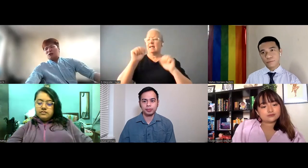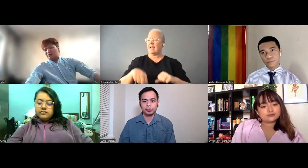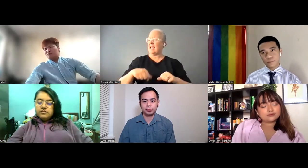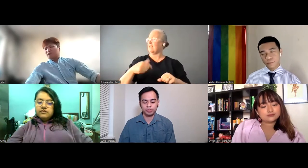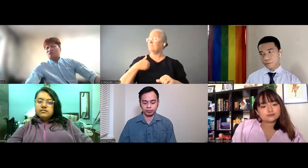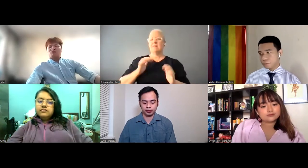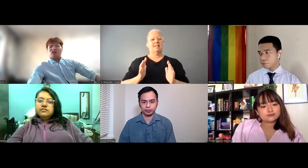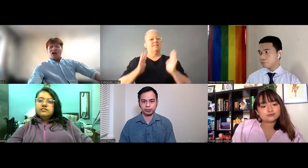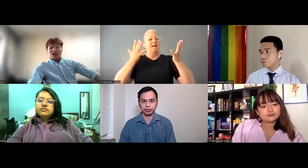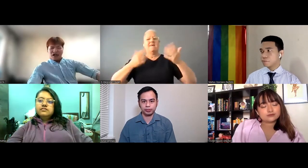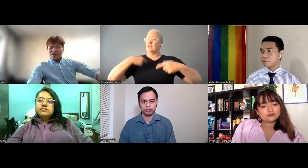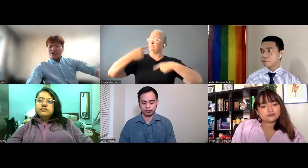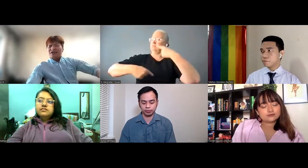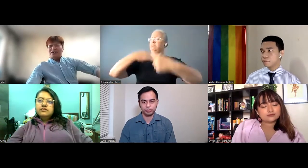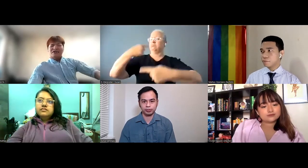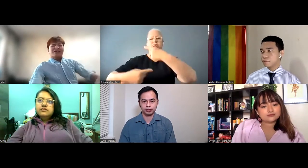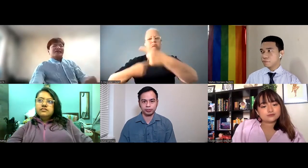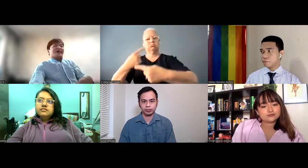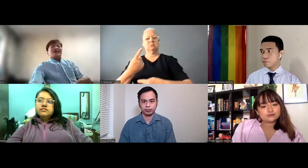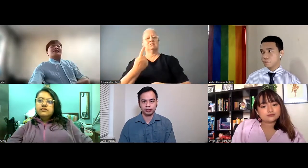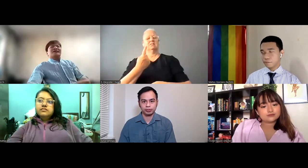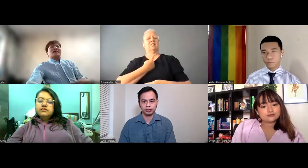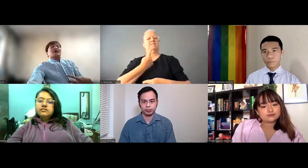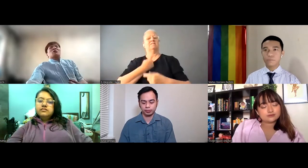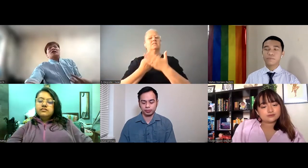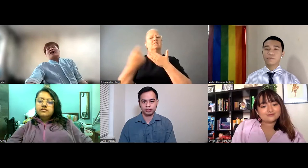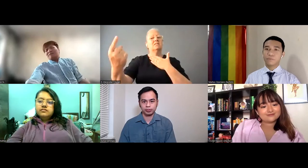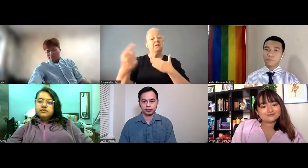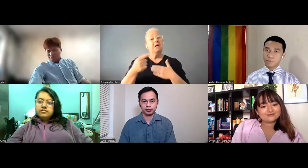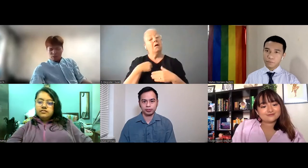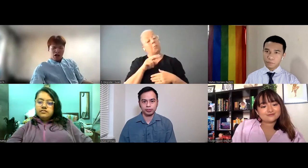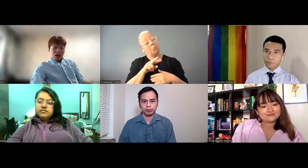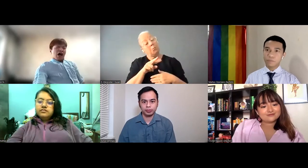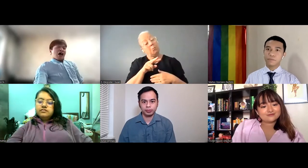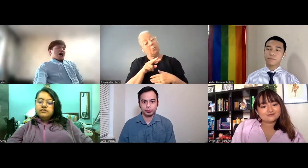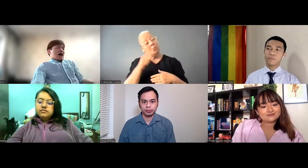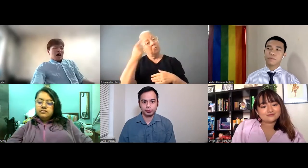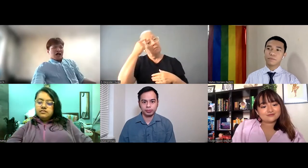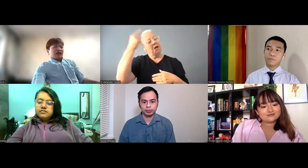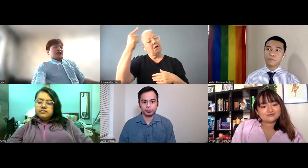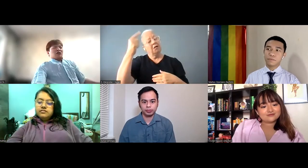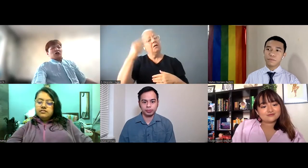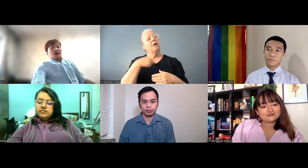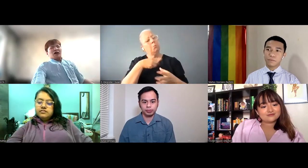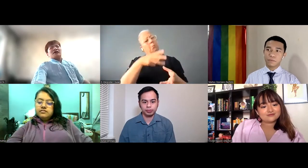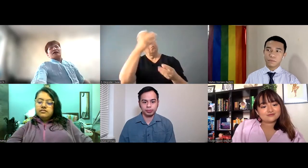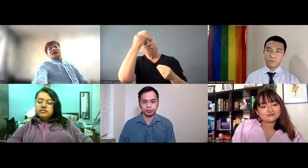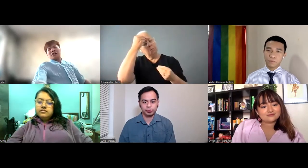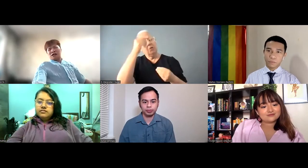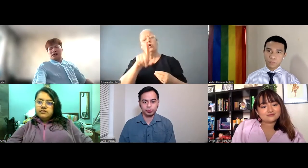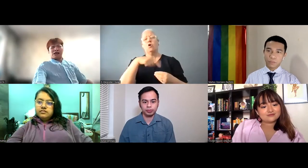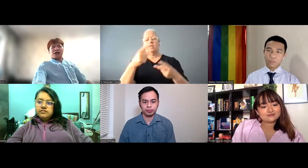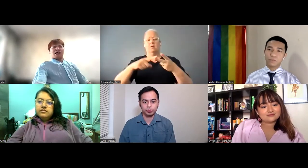So that was the concept that I've learned from this person. And then secondly, there's a movie that I really